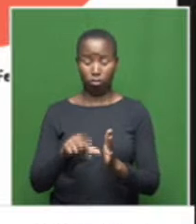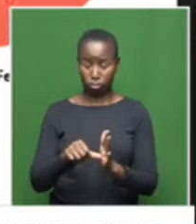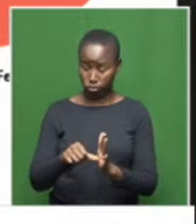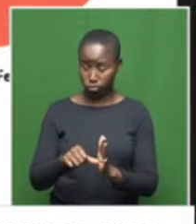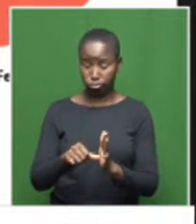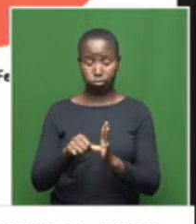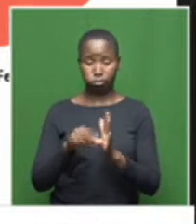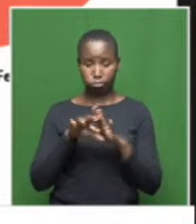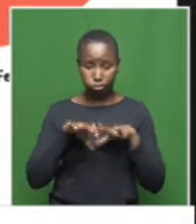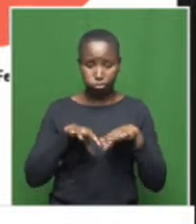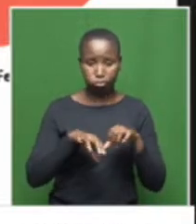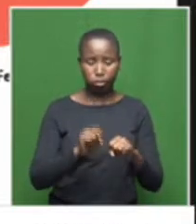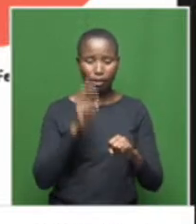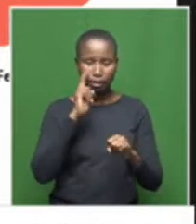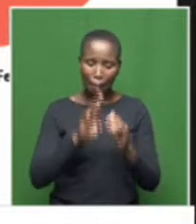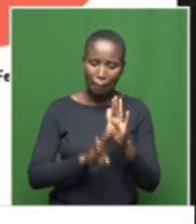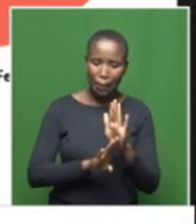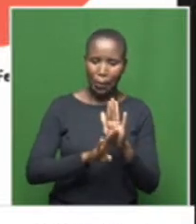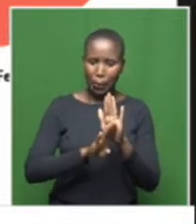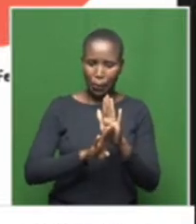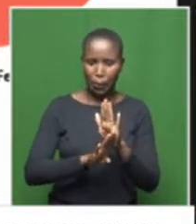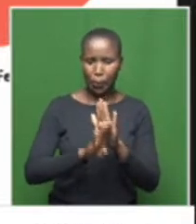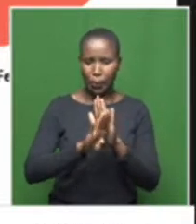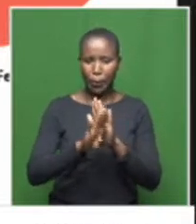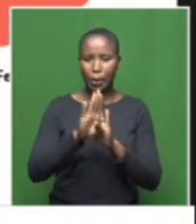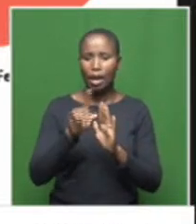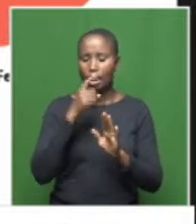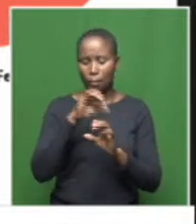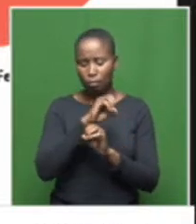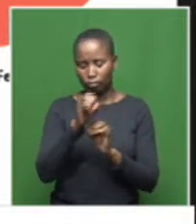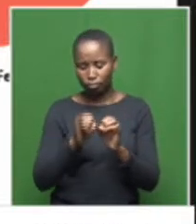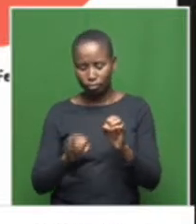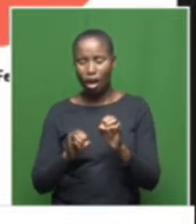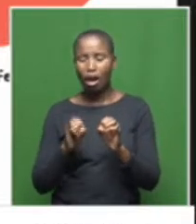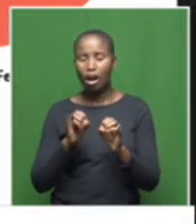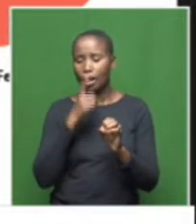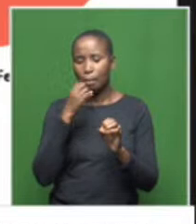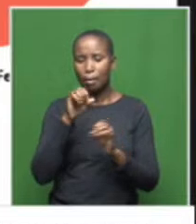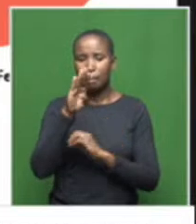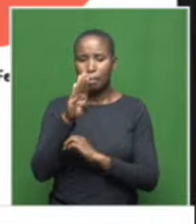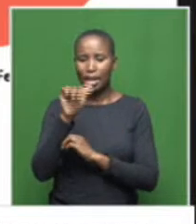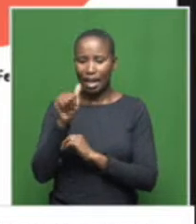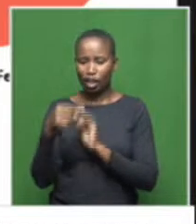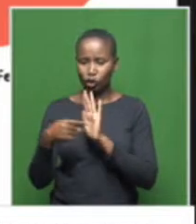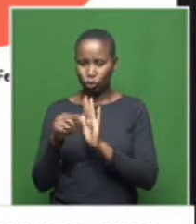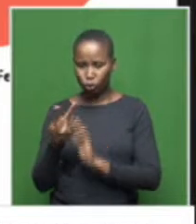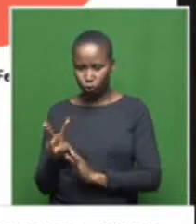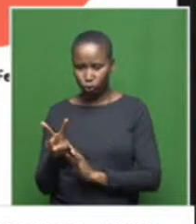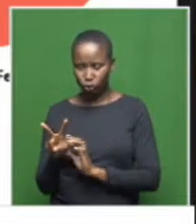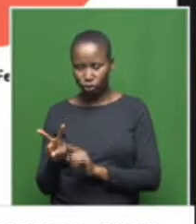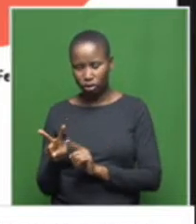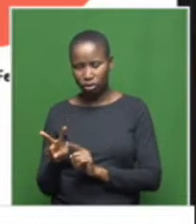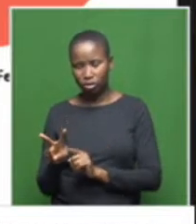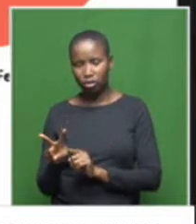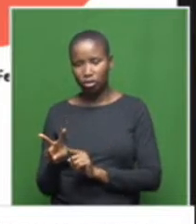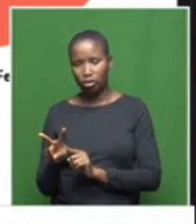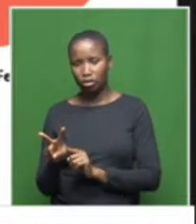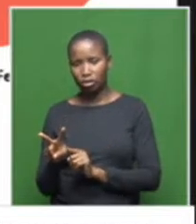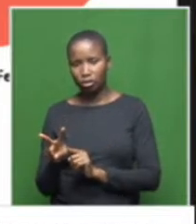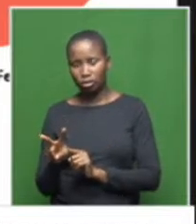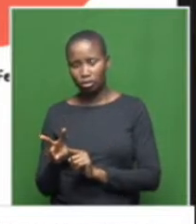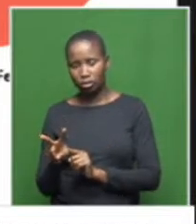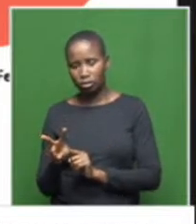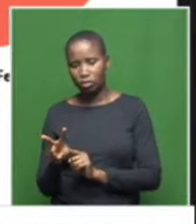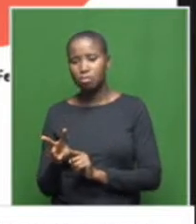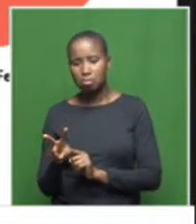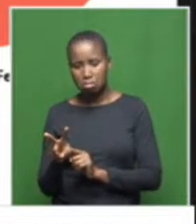the rise of the sublineage, which is the BA.2, which is now making up the larger proportion of our